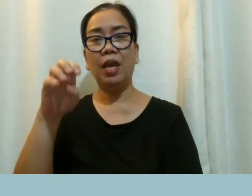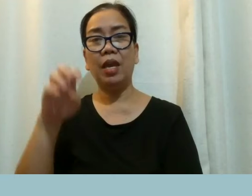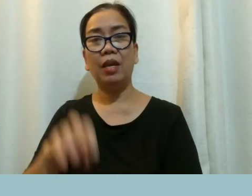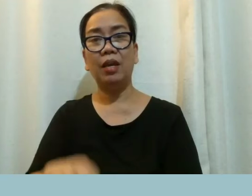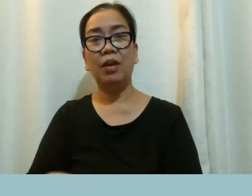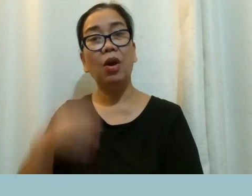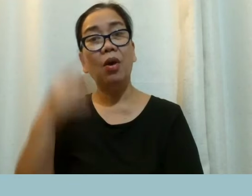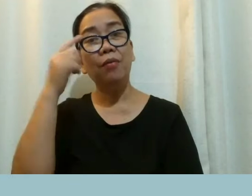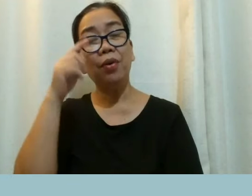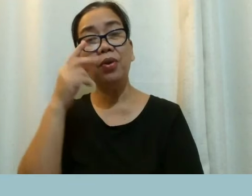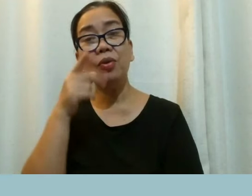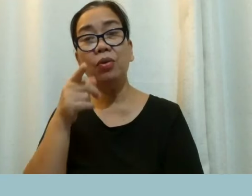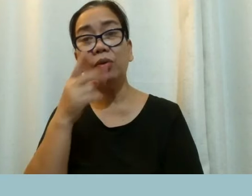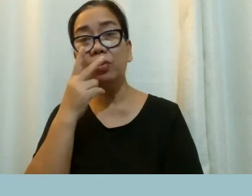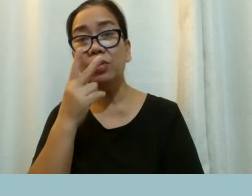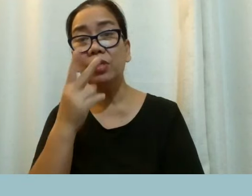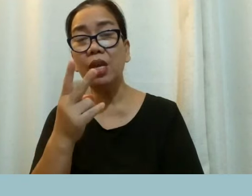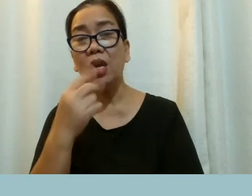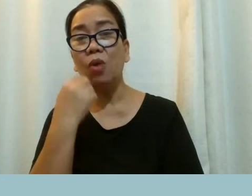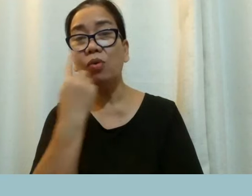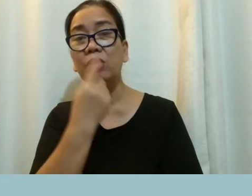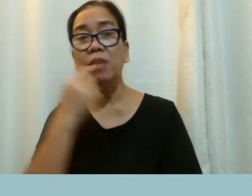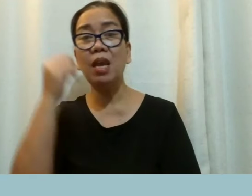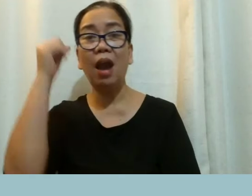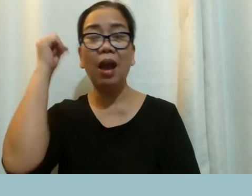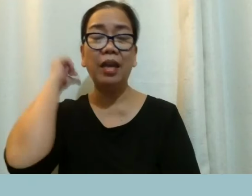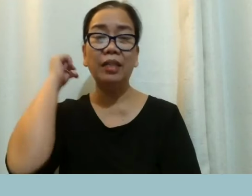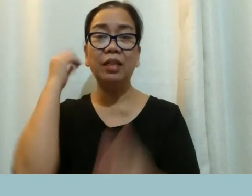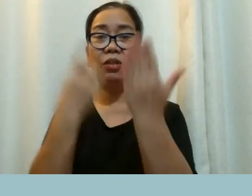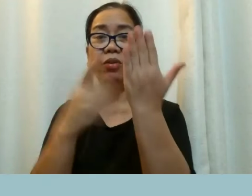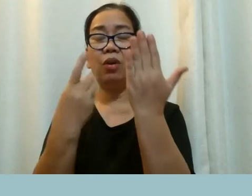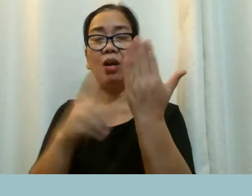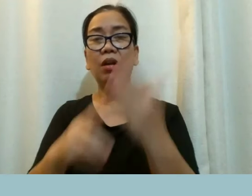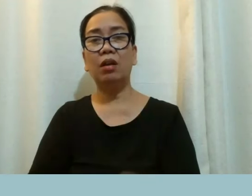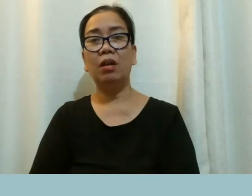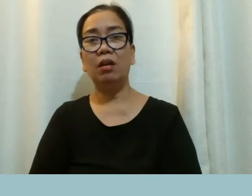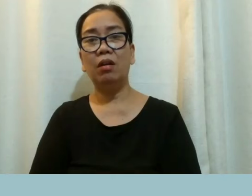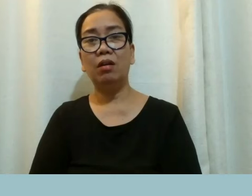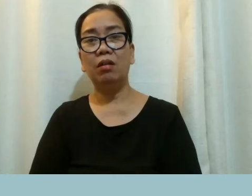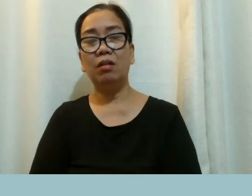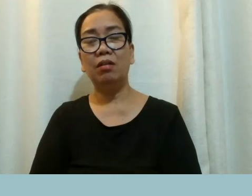opaque. For you to see who's behind that door,